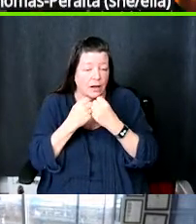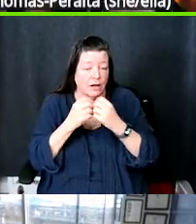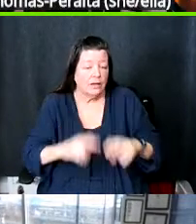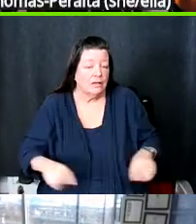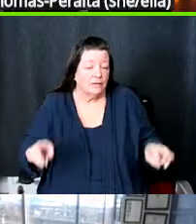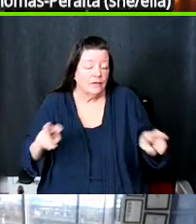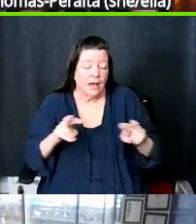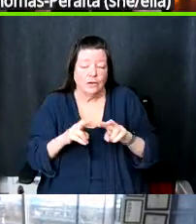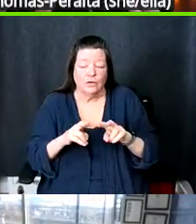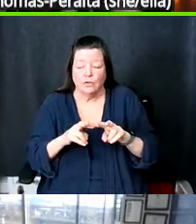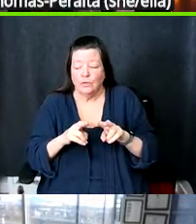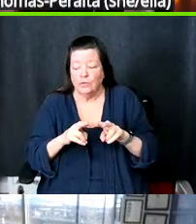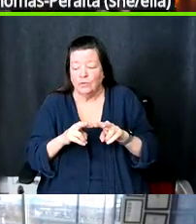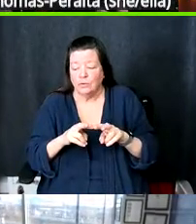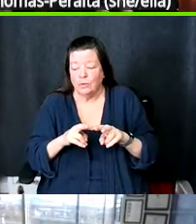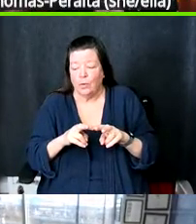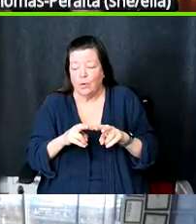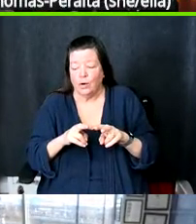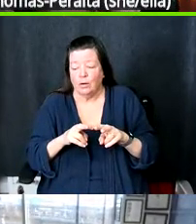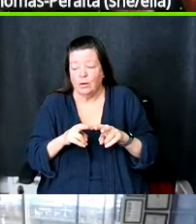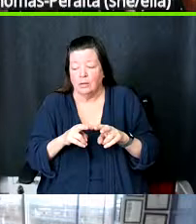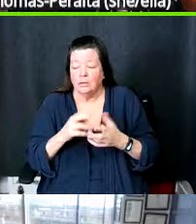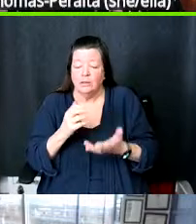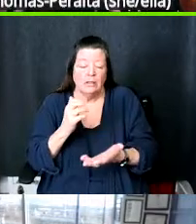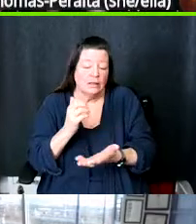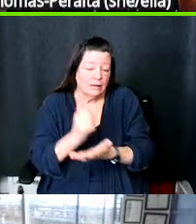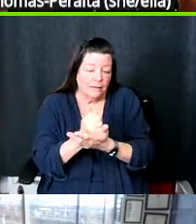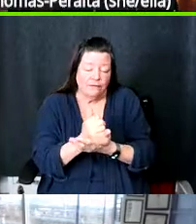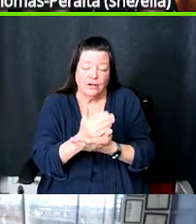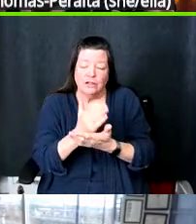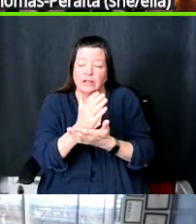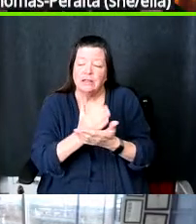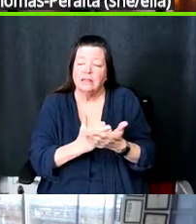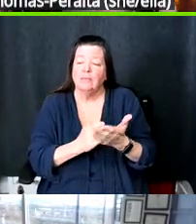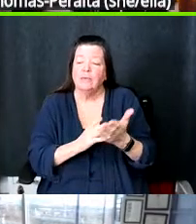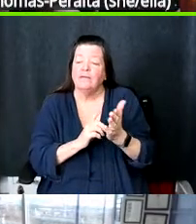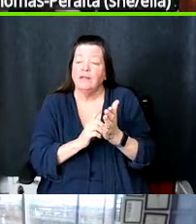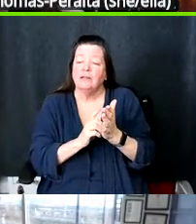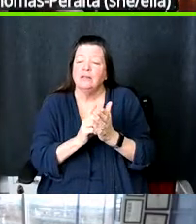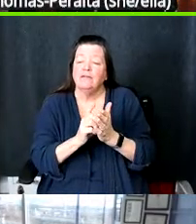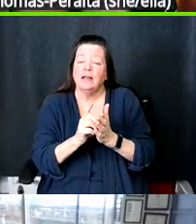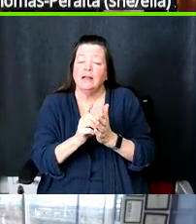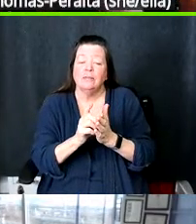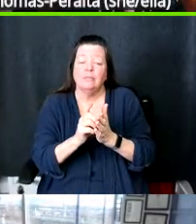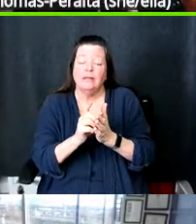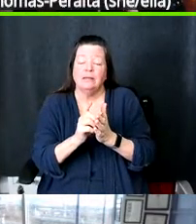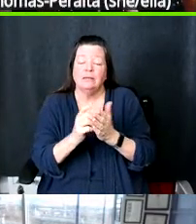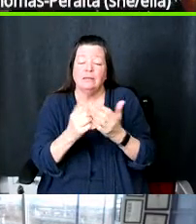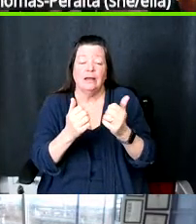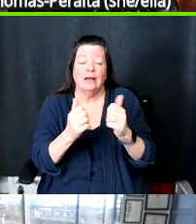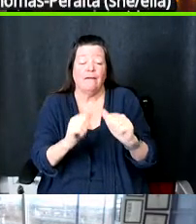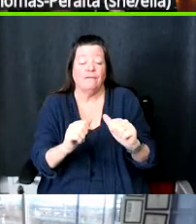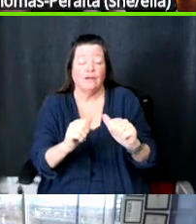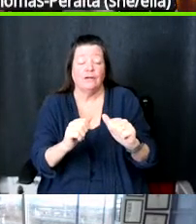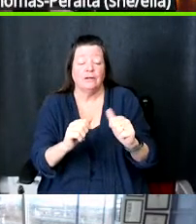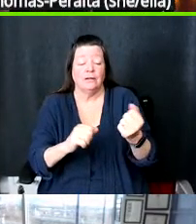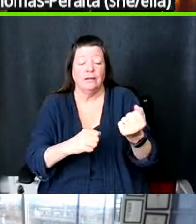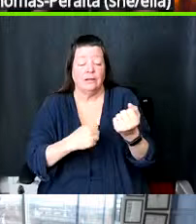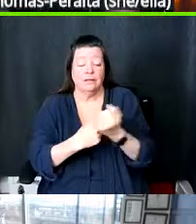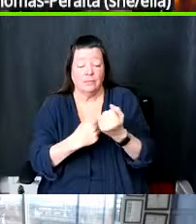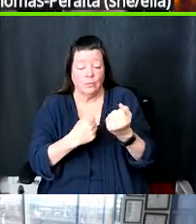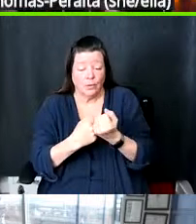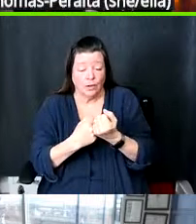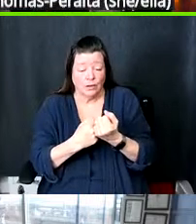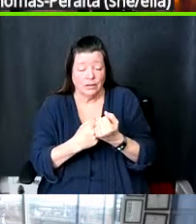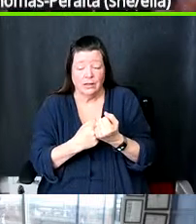leverage, some of the development efforts and that support of the local, jurisdictions, partners